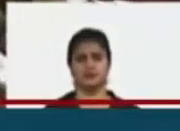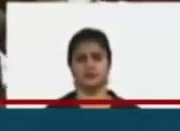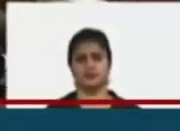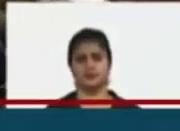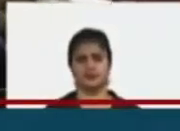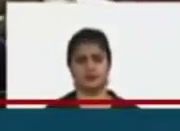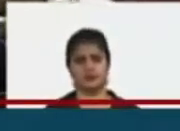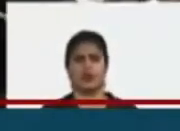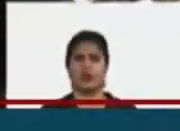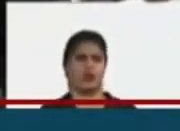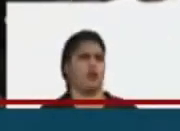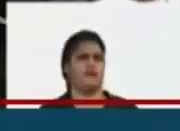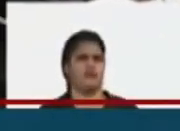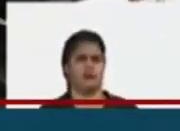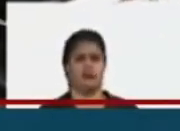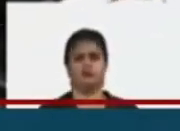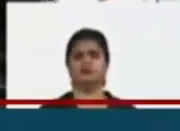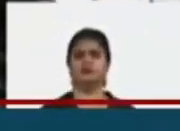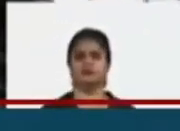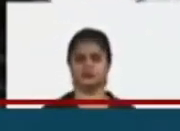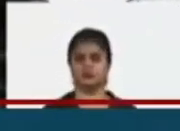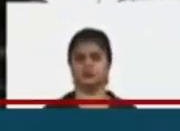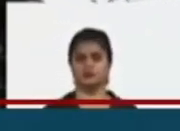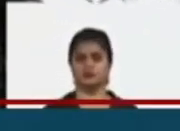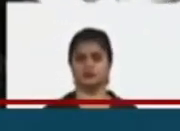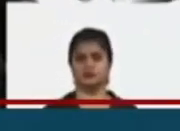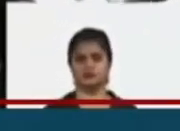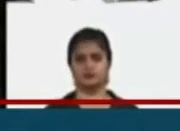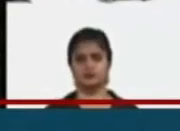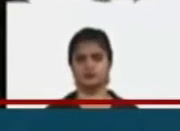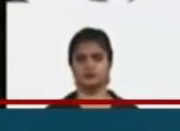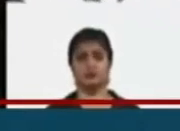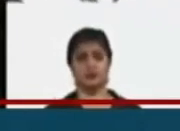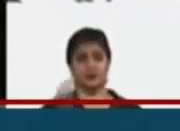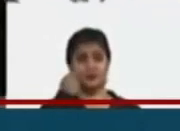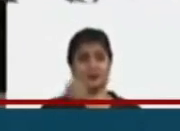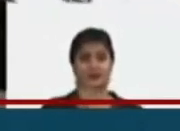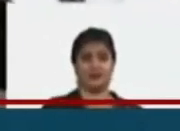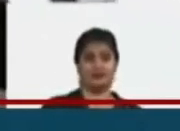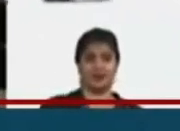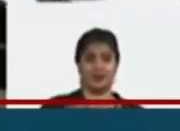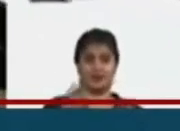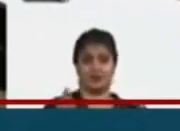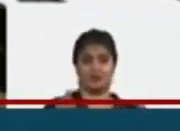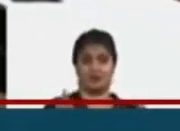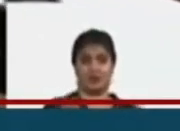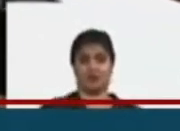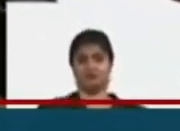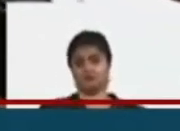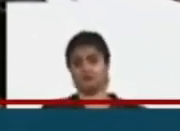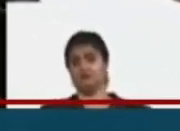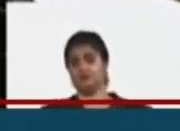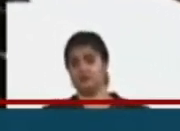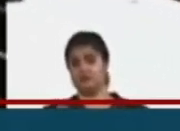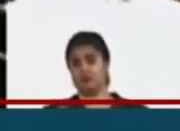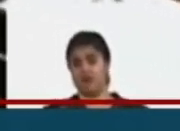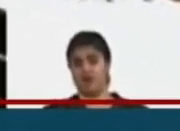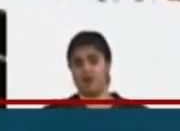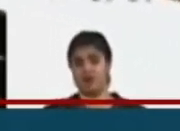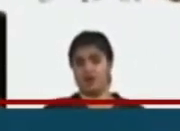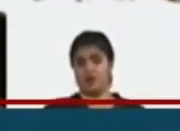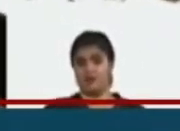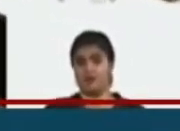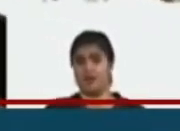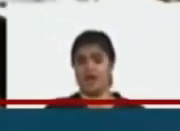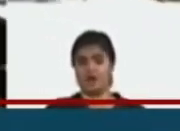We are already seeing the consequence of such socialist ambition, especially in Europe. Such ambition is costing Europe human life and suffering,